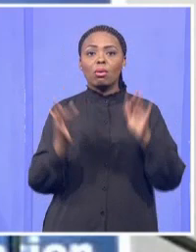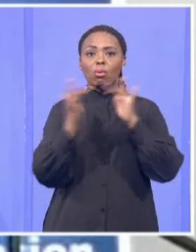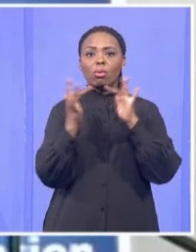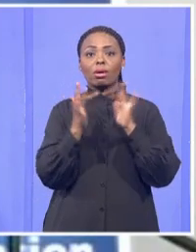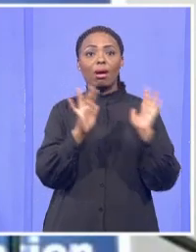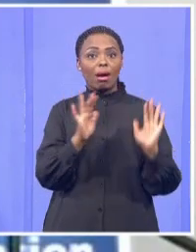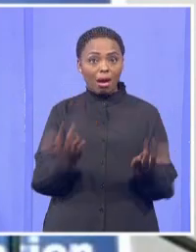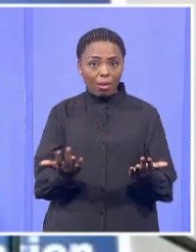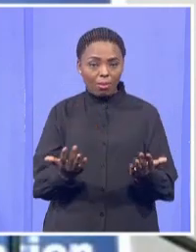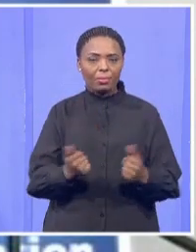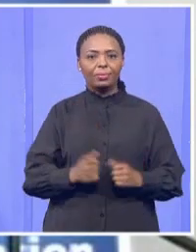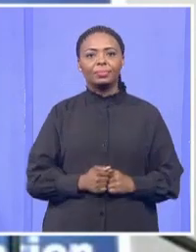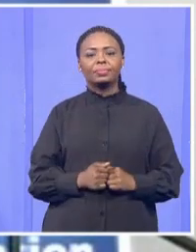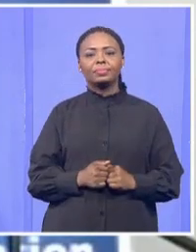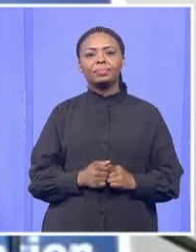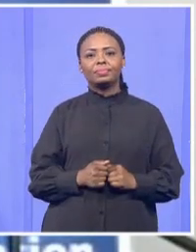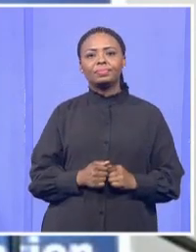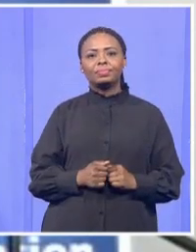through